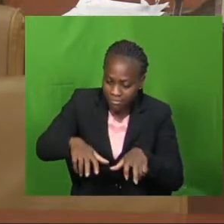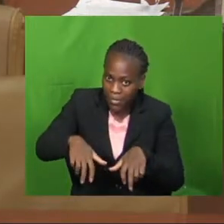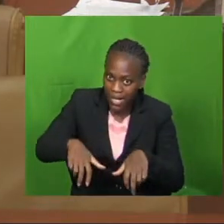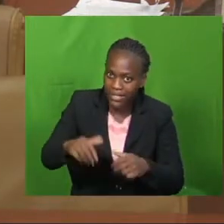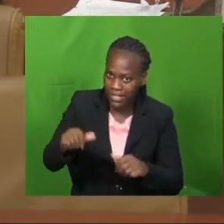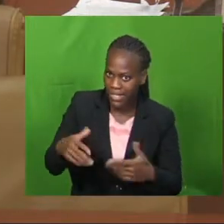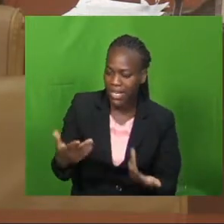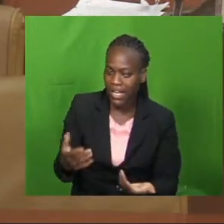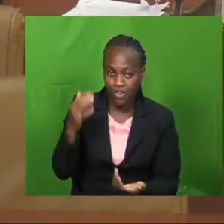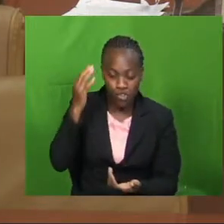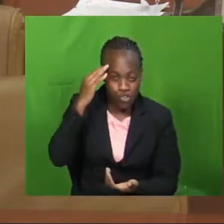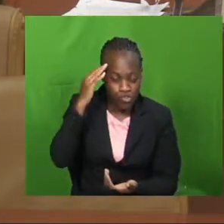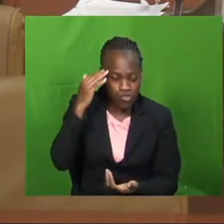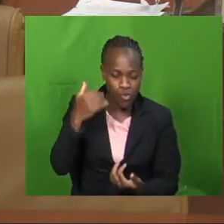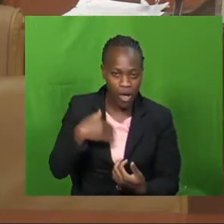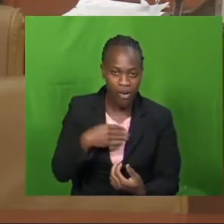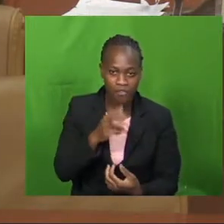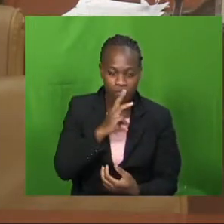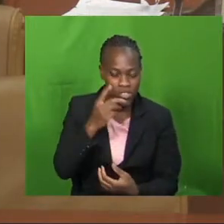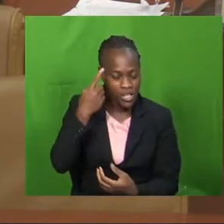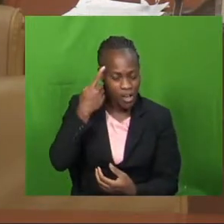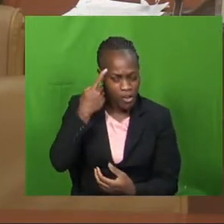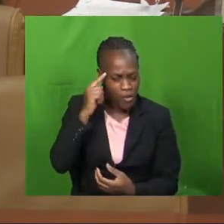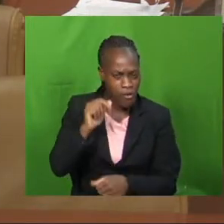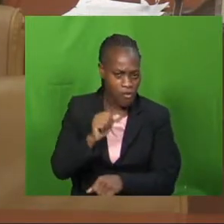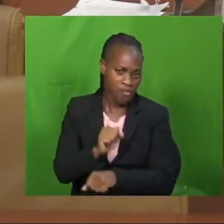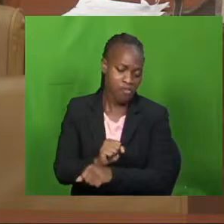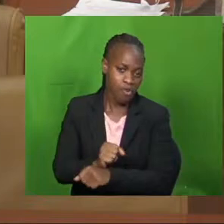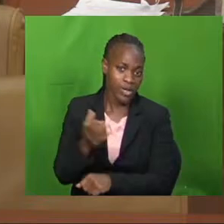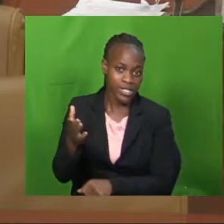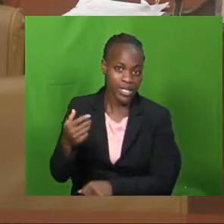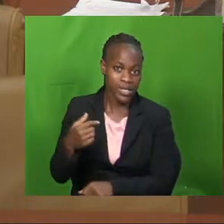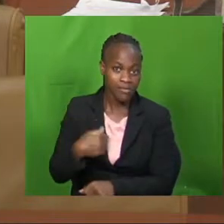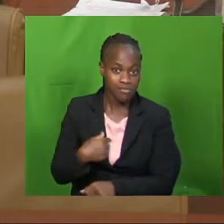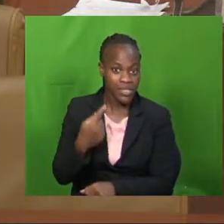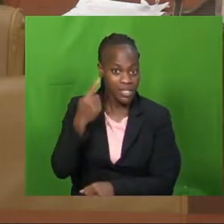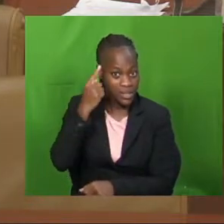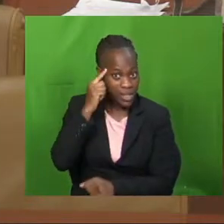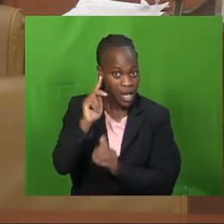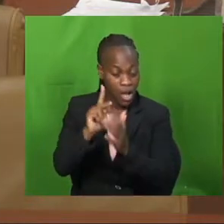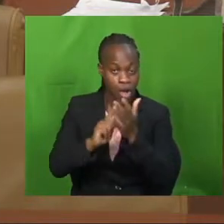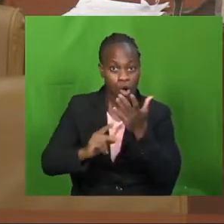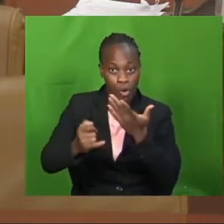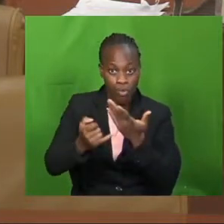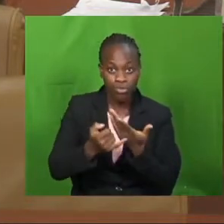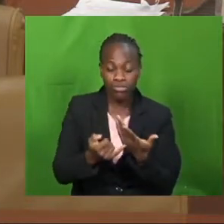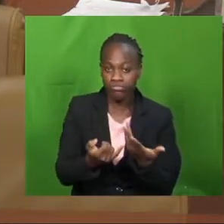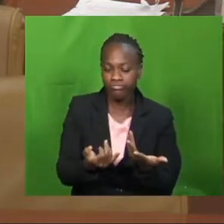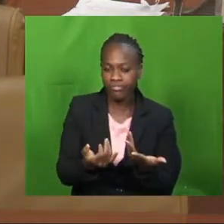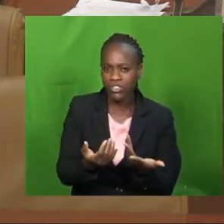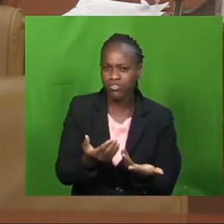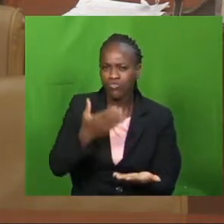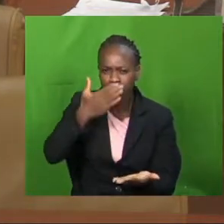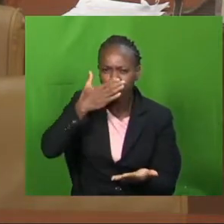water for their cooling systems in the Takwa area. So, Mr. Speaker, I do believe that this project is a